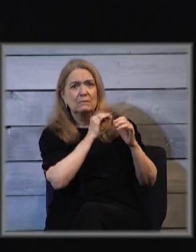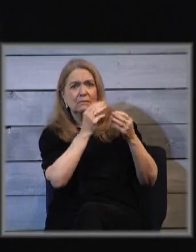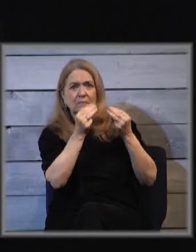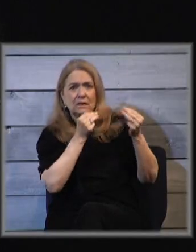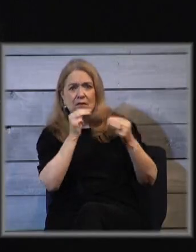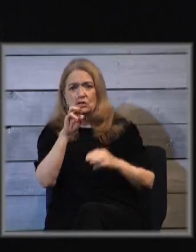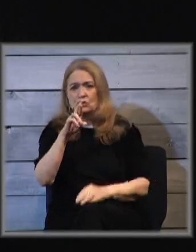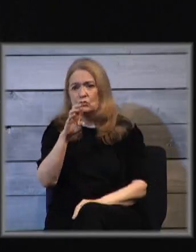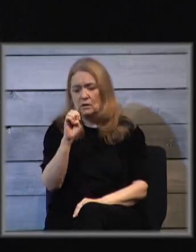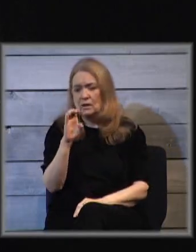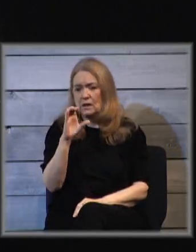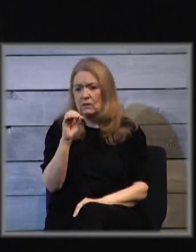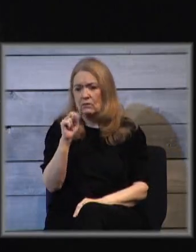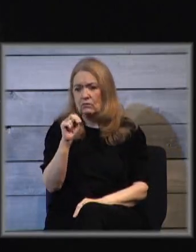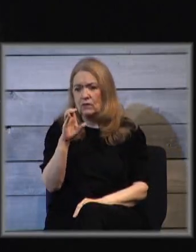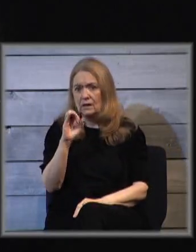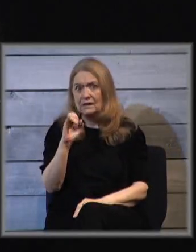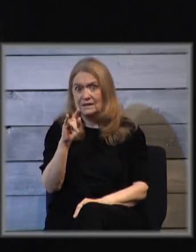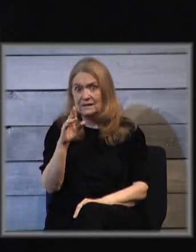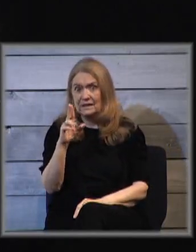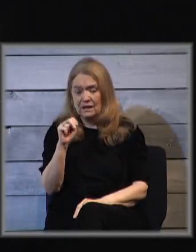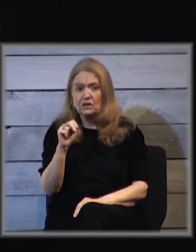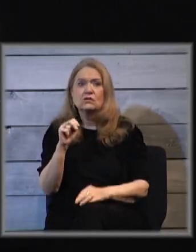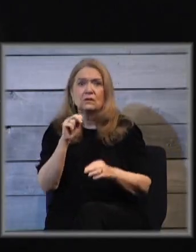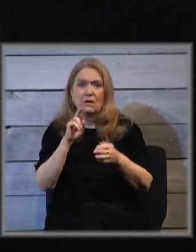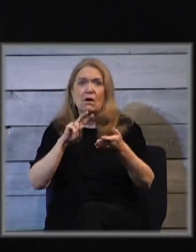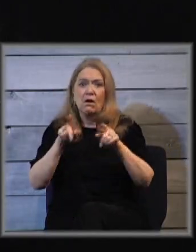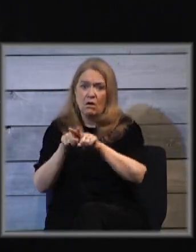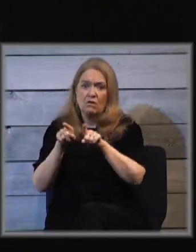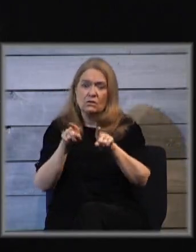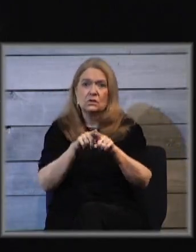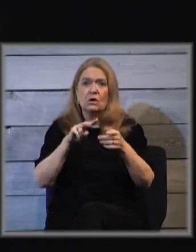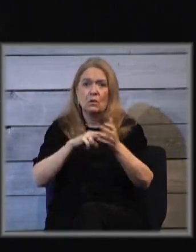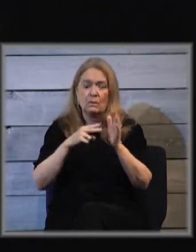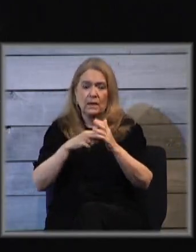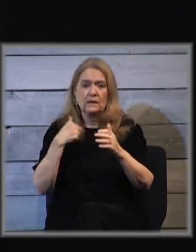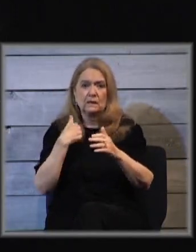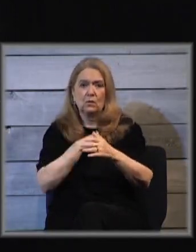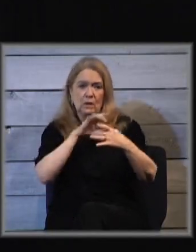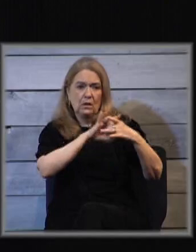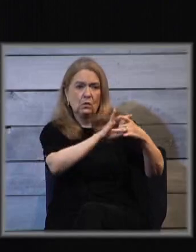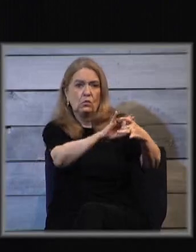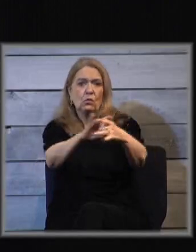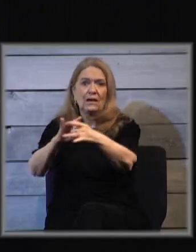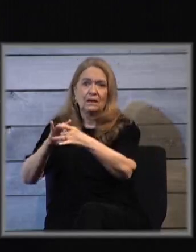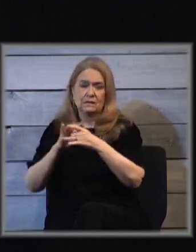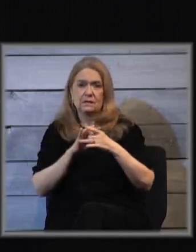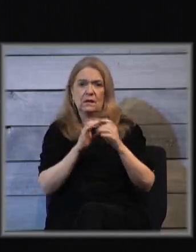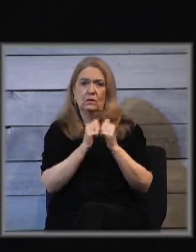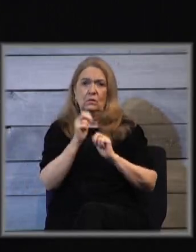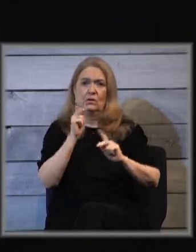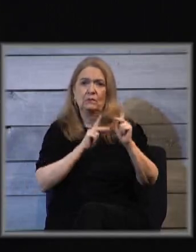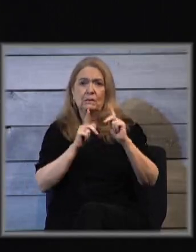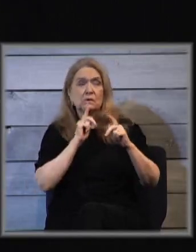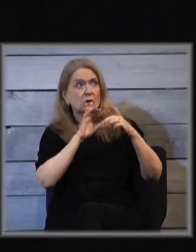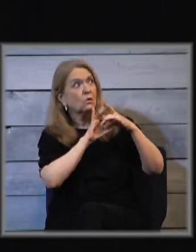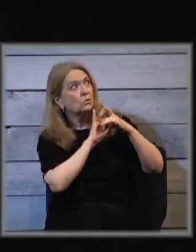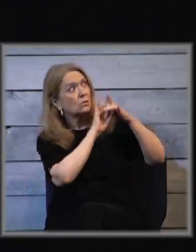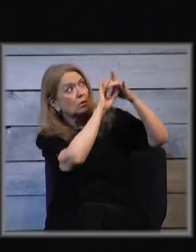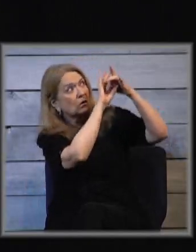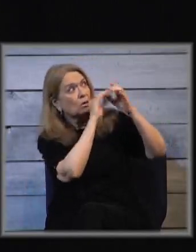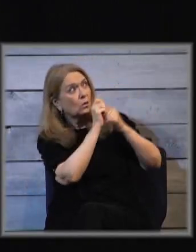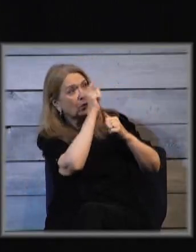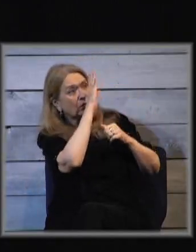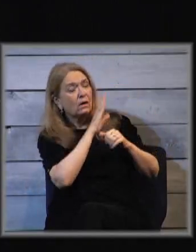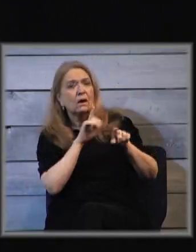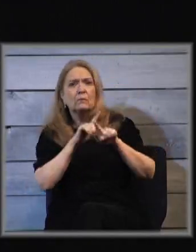I think, applies to reconciling with people. So there's a vertical reconciliation.